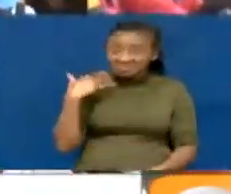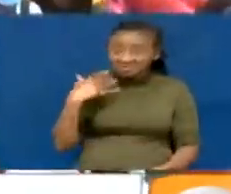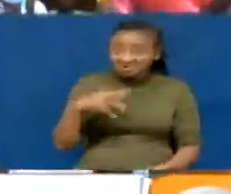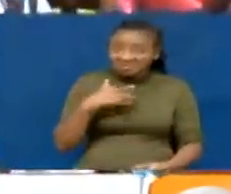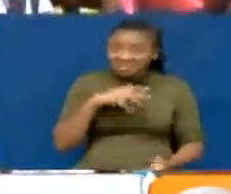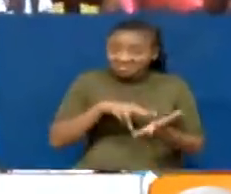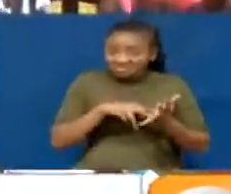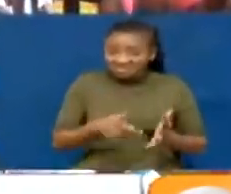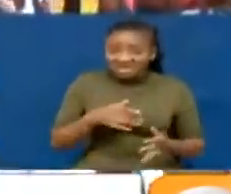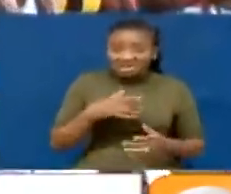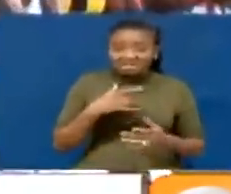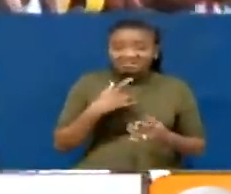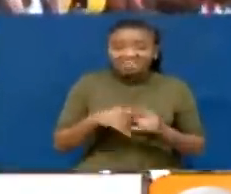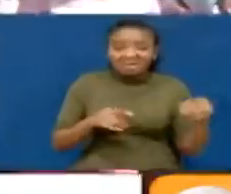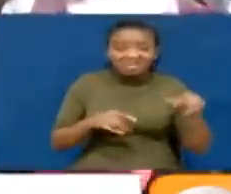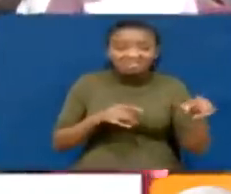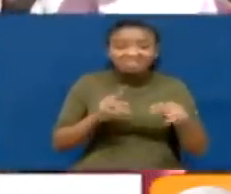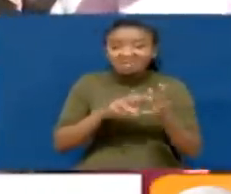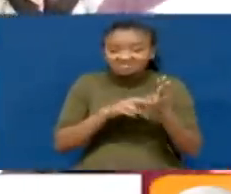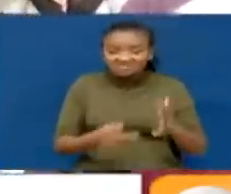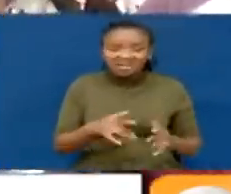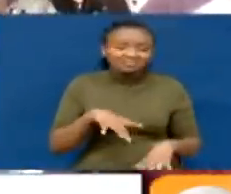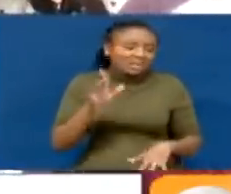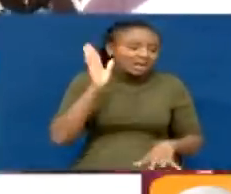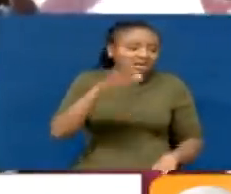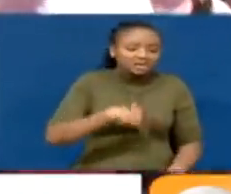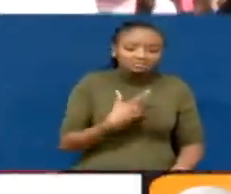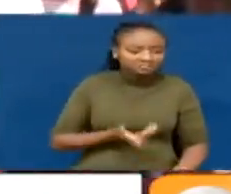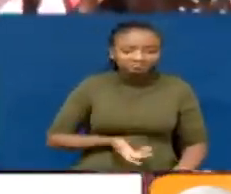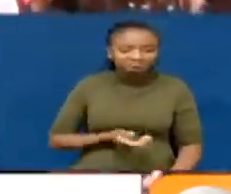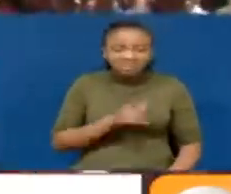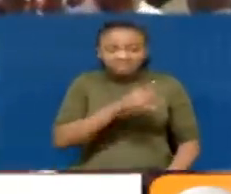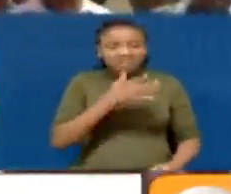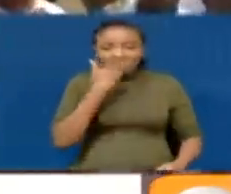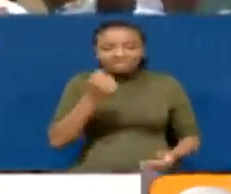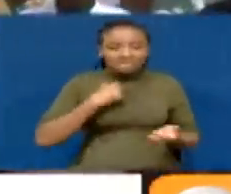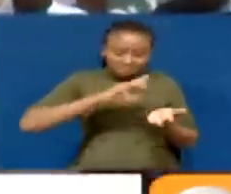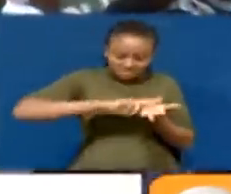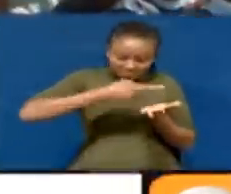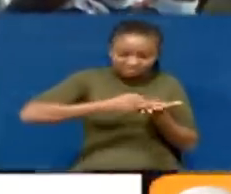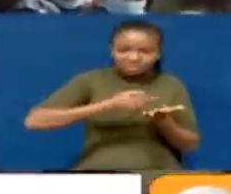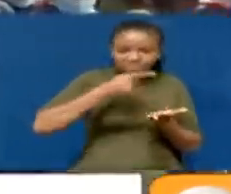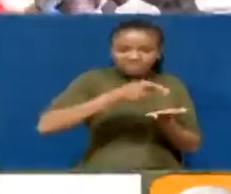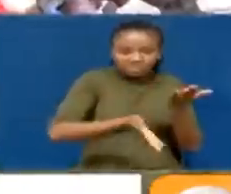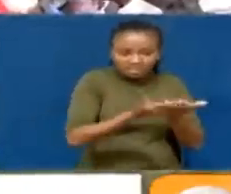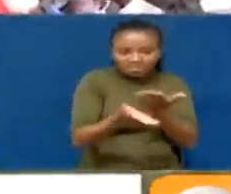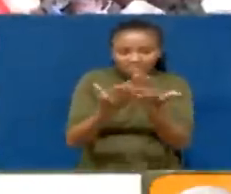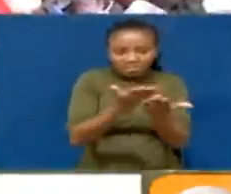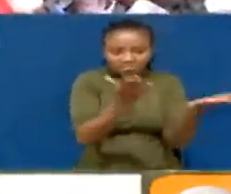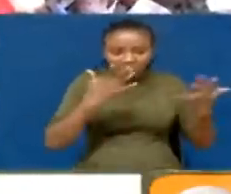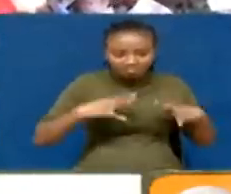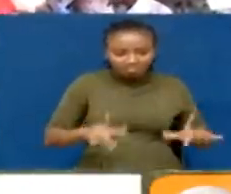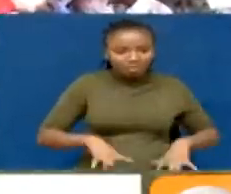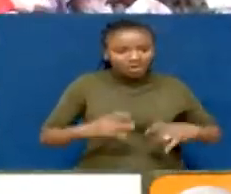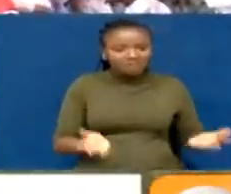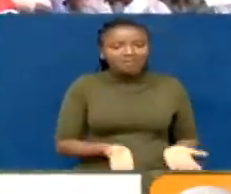shy. And instead of spending much more to secure the UDA ticket, she would use her resources to improve the lives of the residents. Her